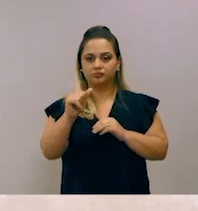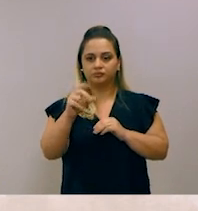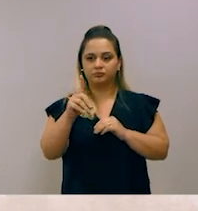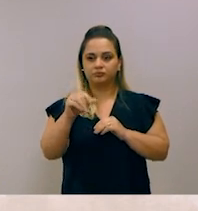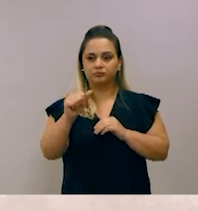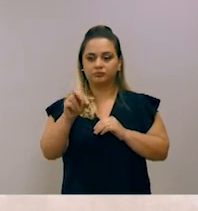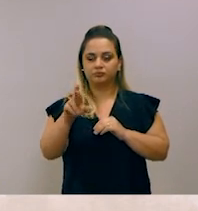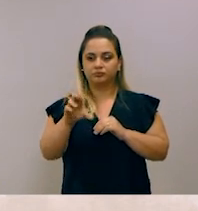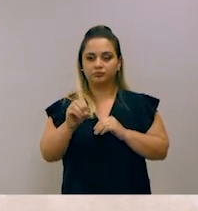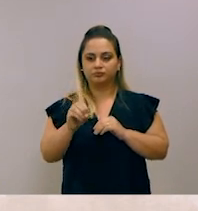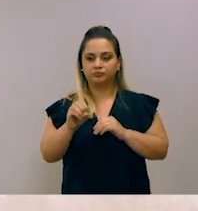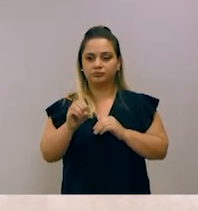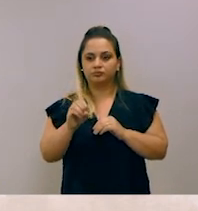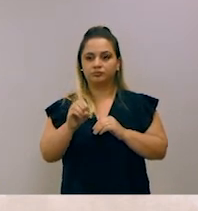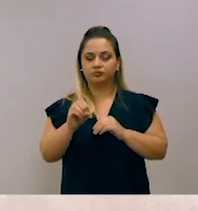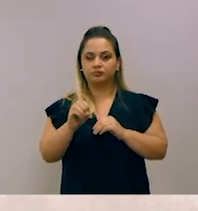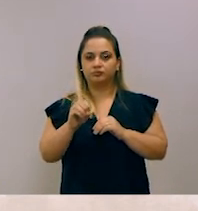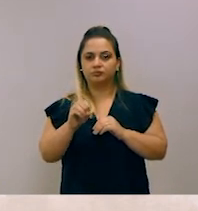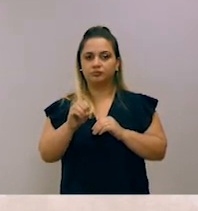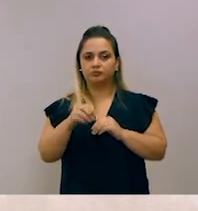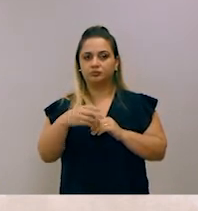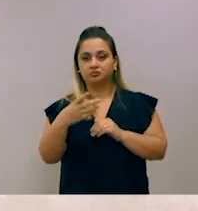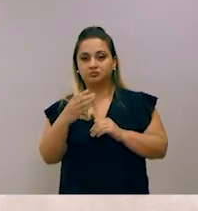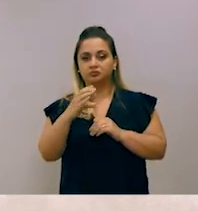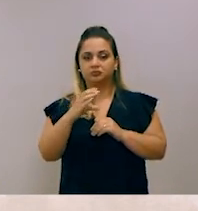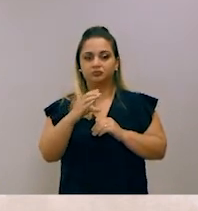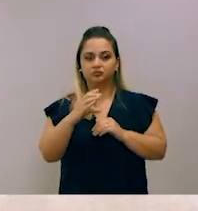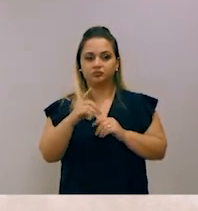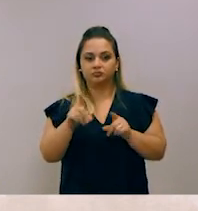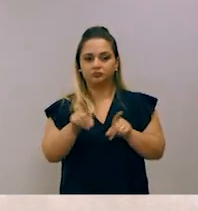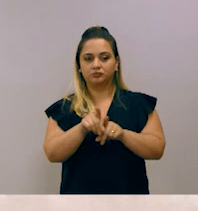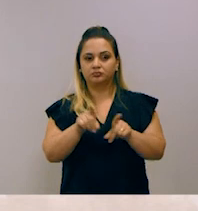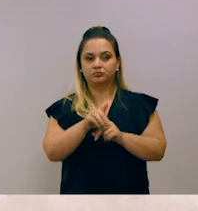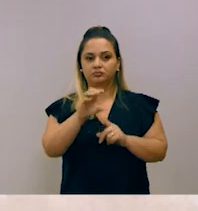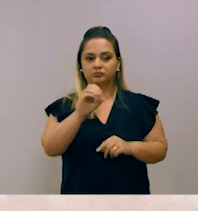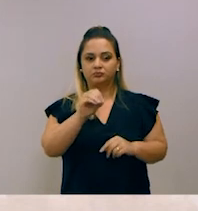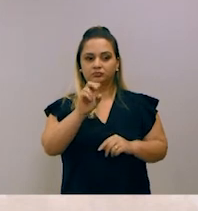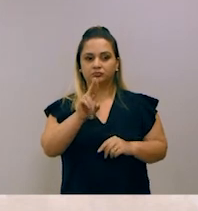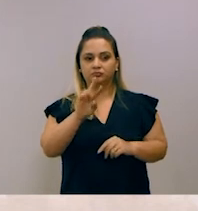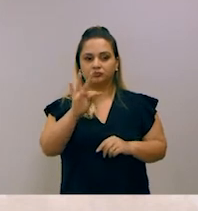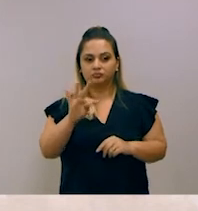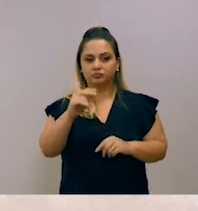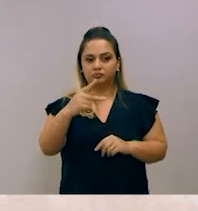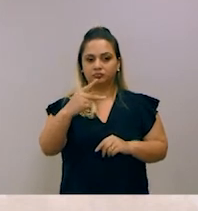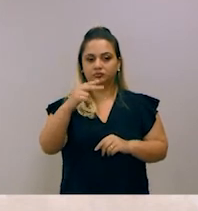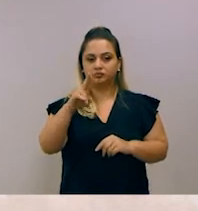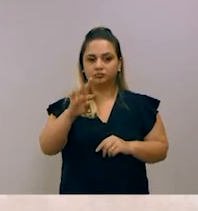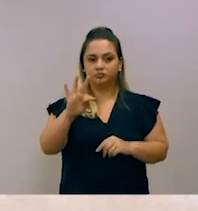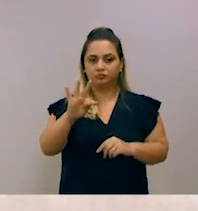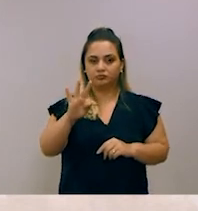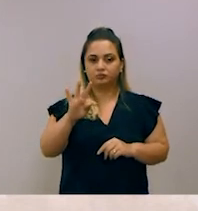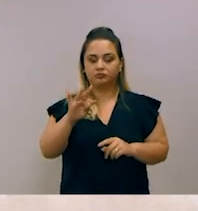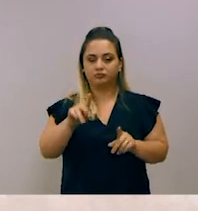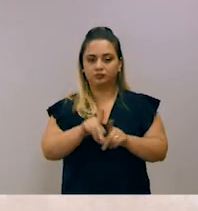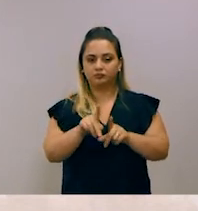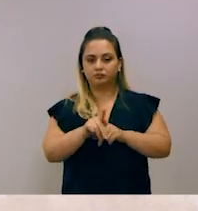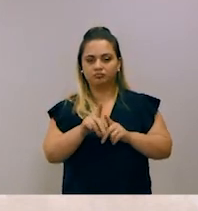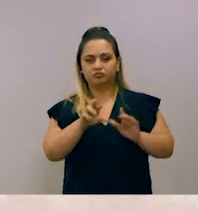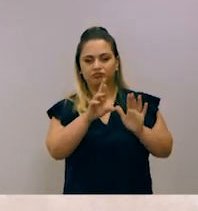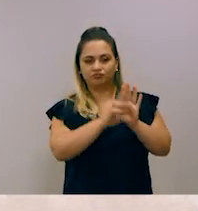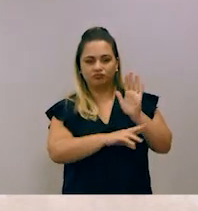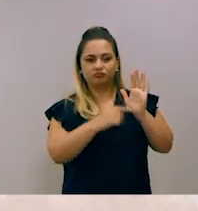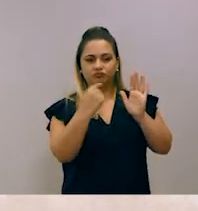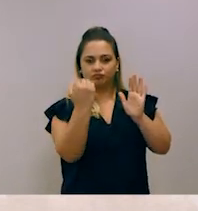the metadata, and also external data. And the output of the system is also JSON, and so